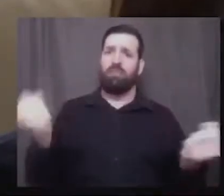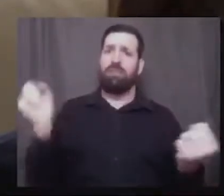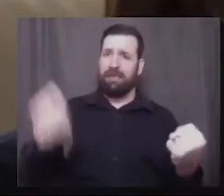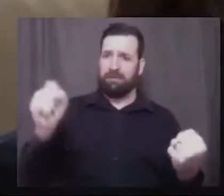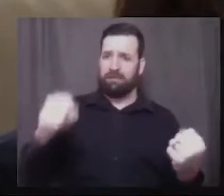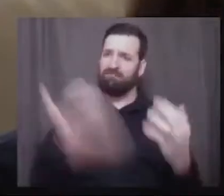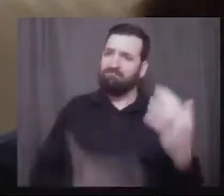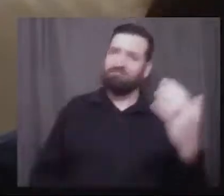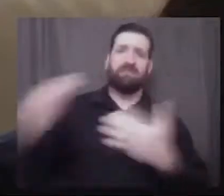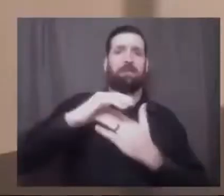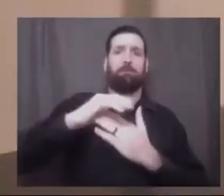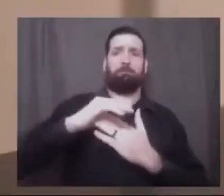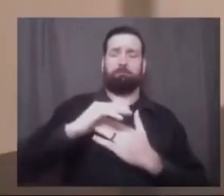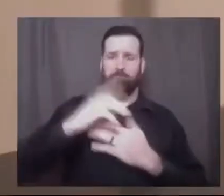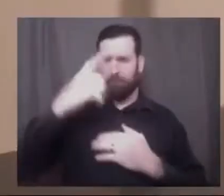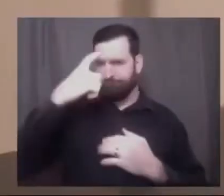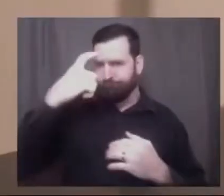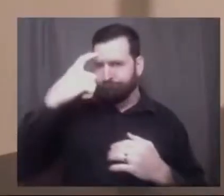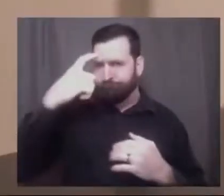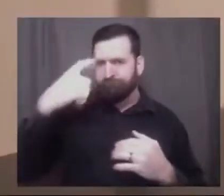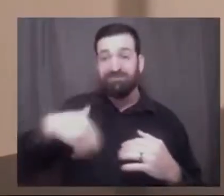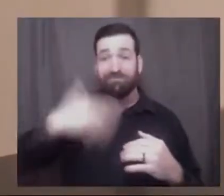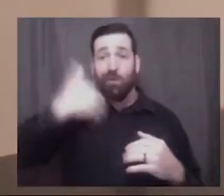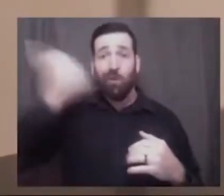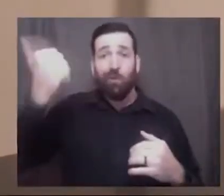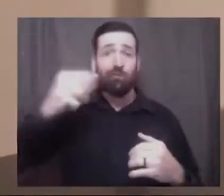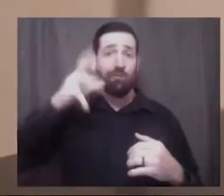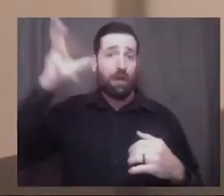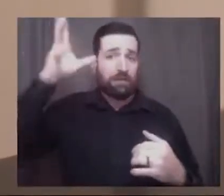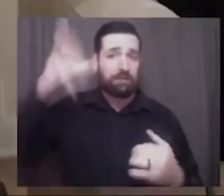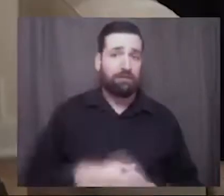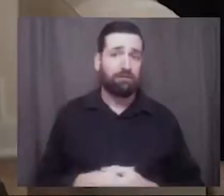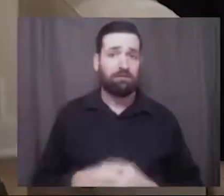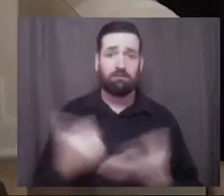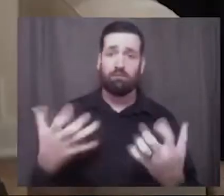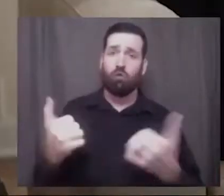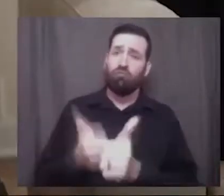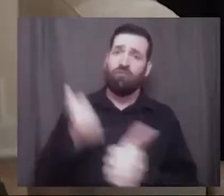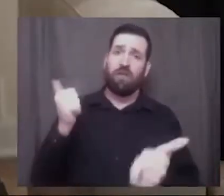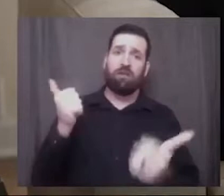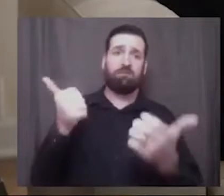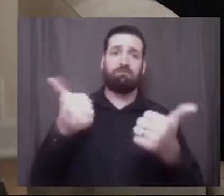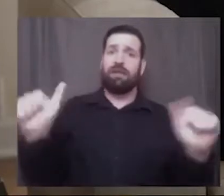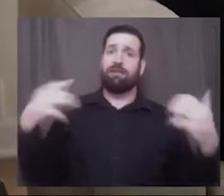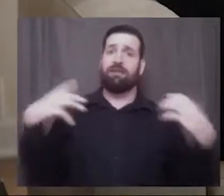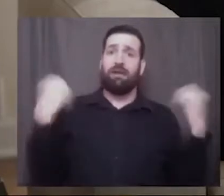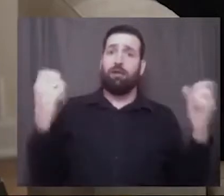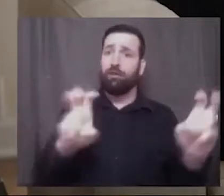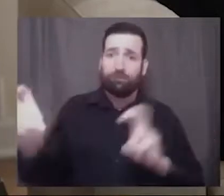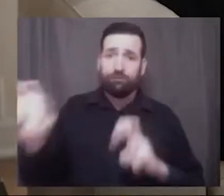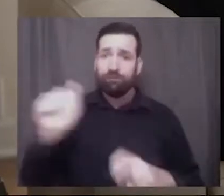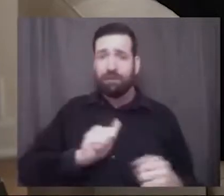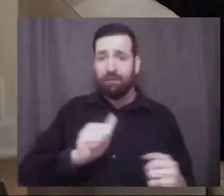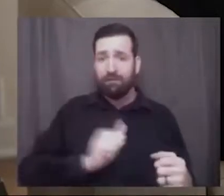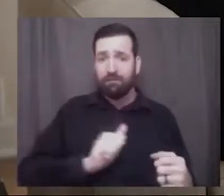me. Being a little bit of an older parent, I want to prevent any health issues with myself that